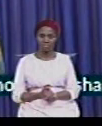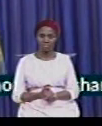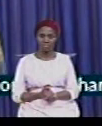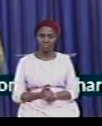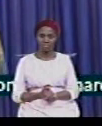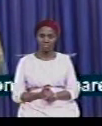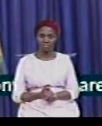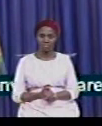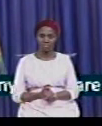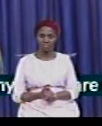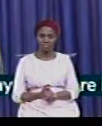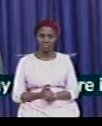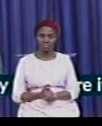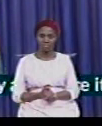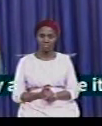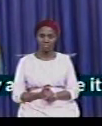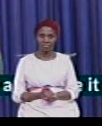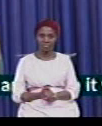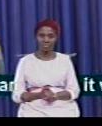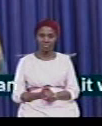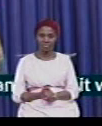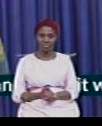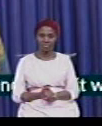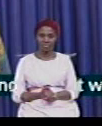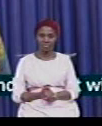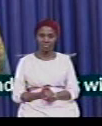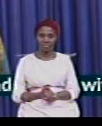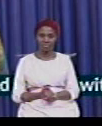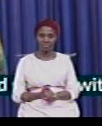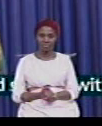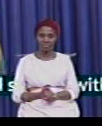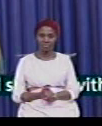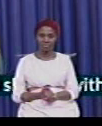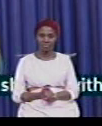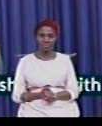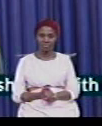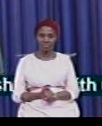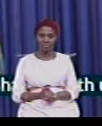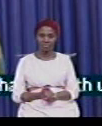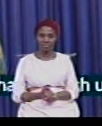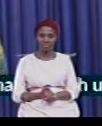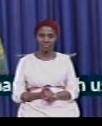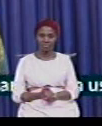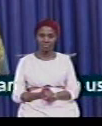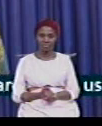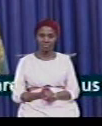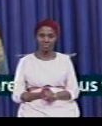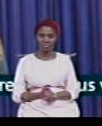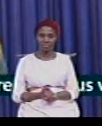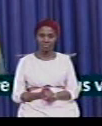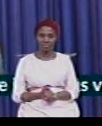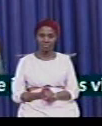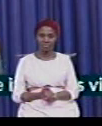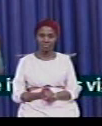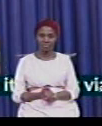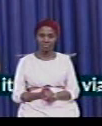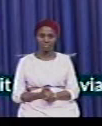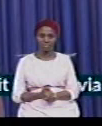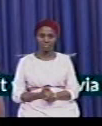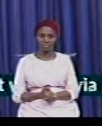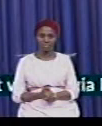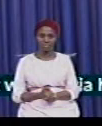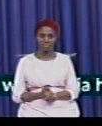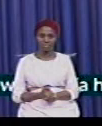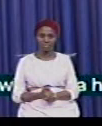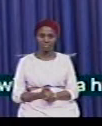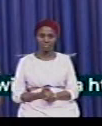A. Ama, I dear sign. If you say, I'm afraid of Miss Sinamacoto, I mean to Minkoto, Yamia do Miss Mikoto, I feel me to me down down my